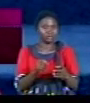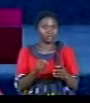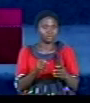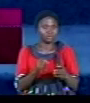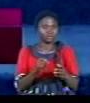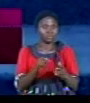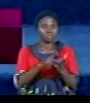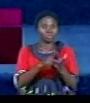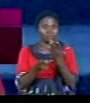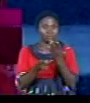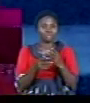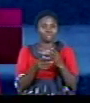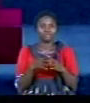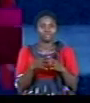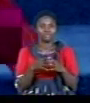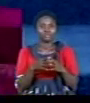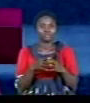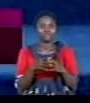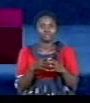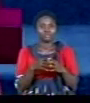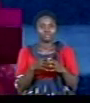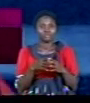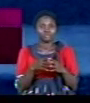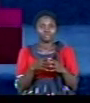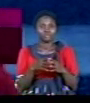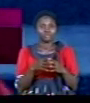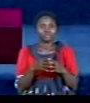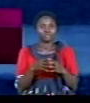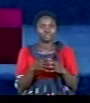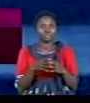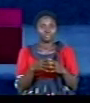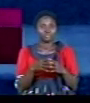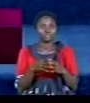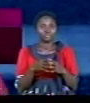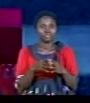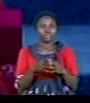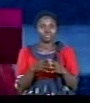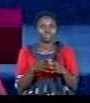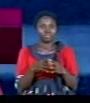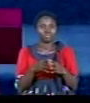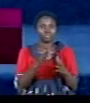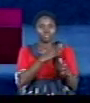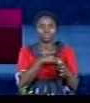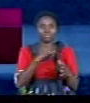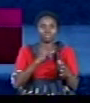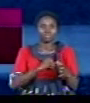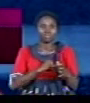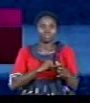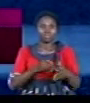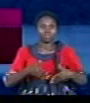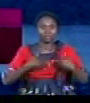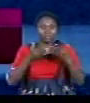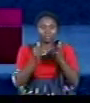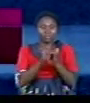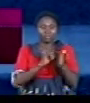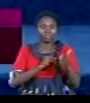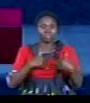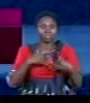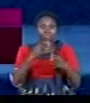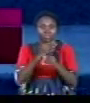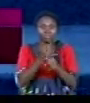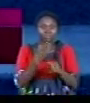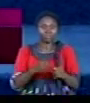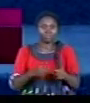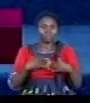that has been disturbing me, since I've received the healing, Father, confirm it. And as soon as I just ate the food, when I got to the house, lo